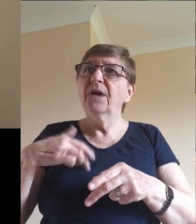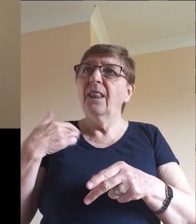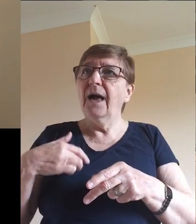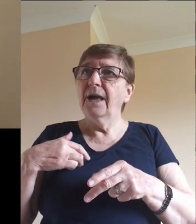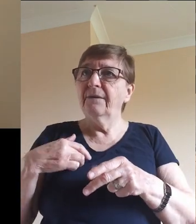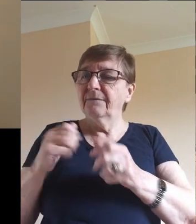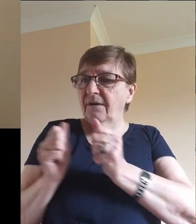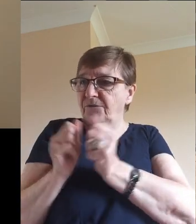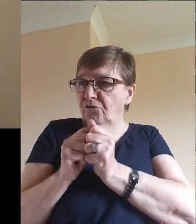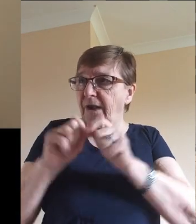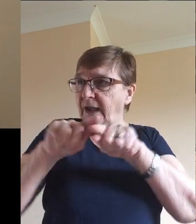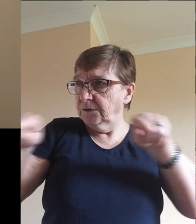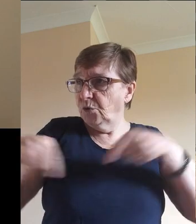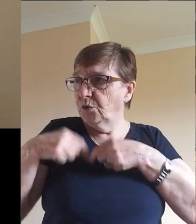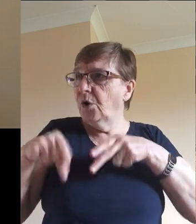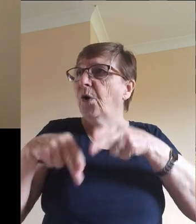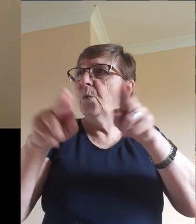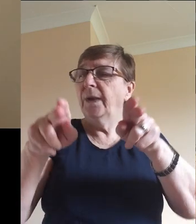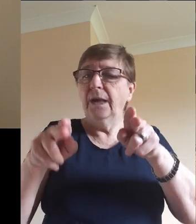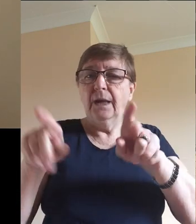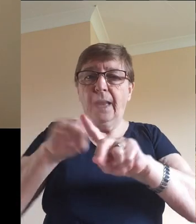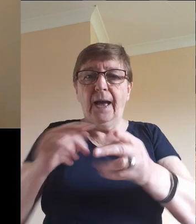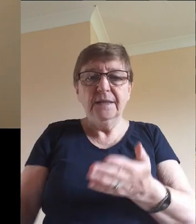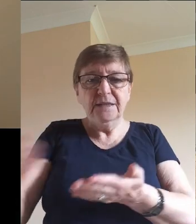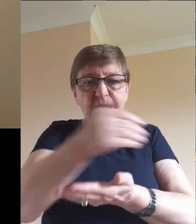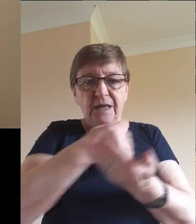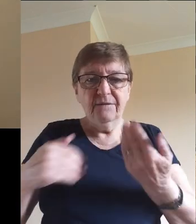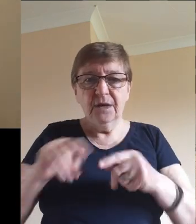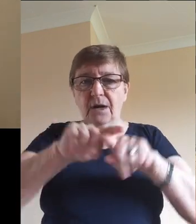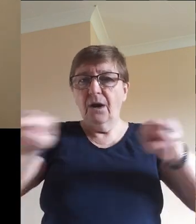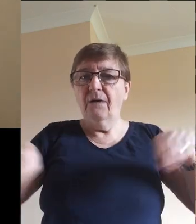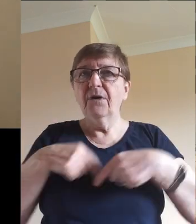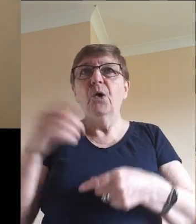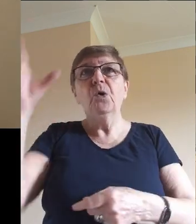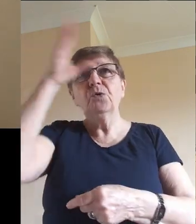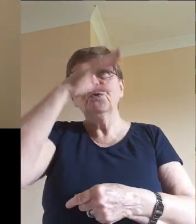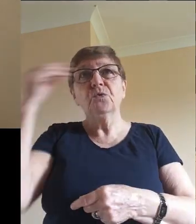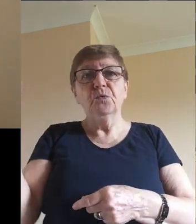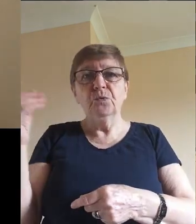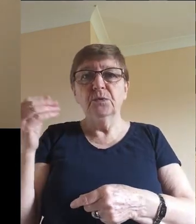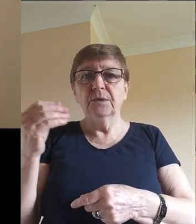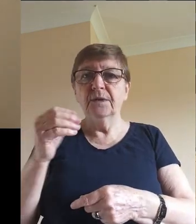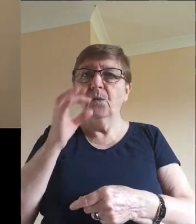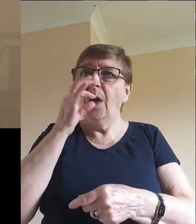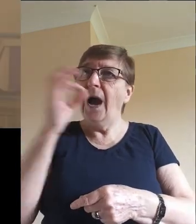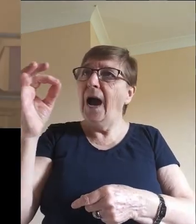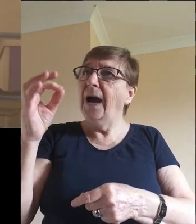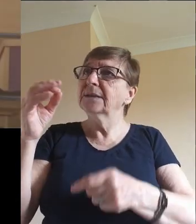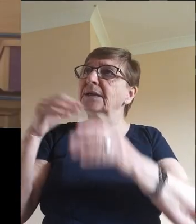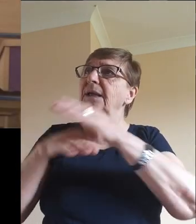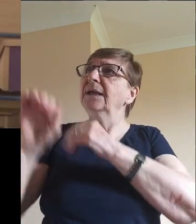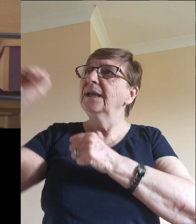souls. This we ask for his love's sake. Amen.